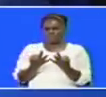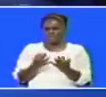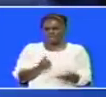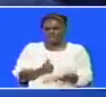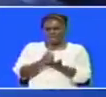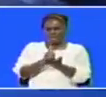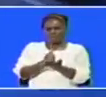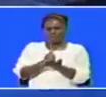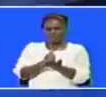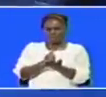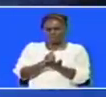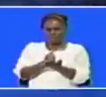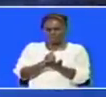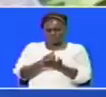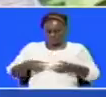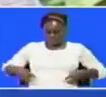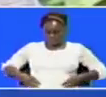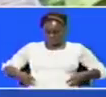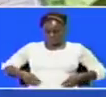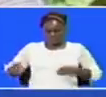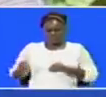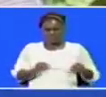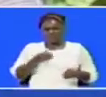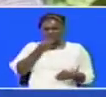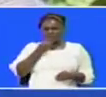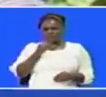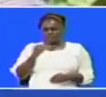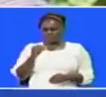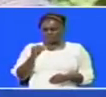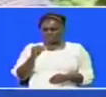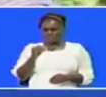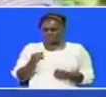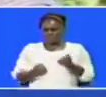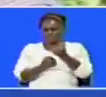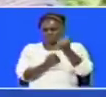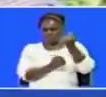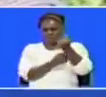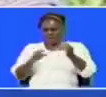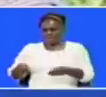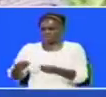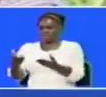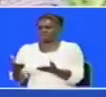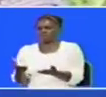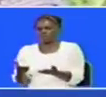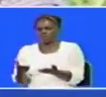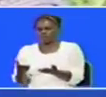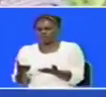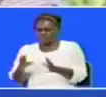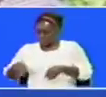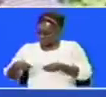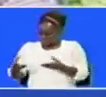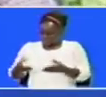of dialysis, a kidney transplant. My dad was the first donor, and after being